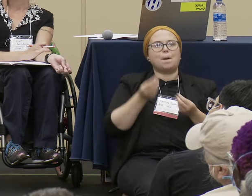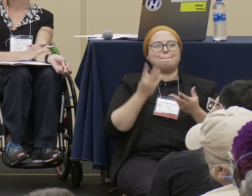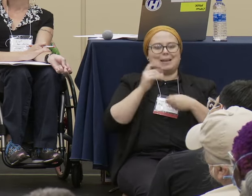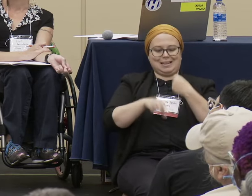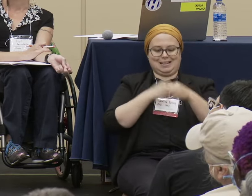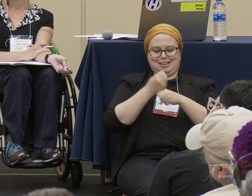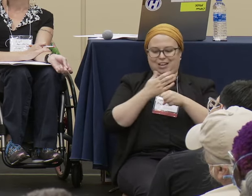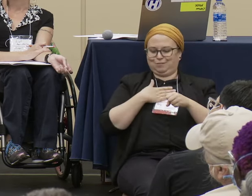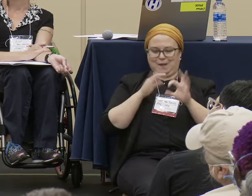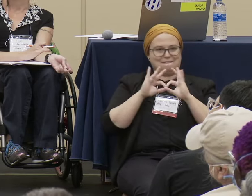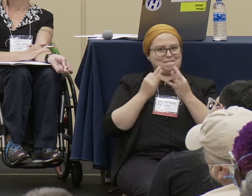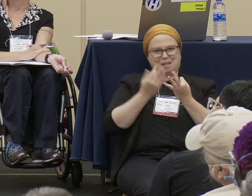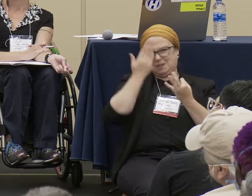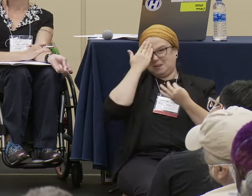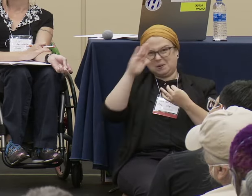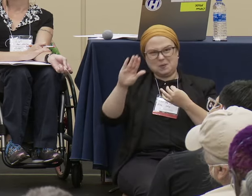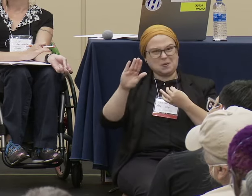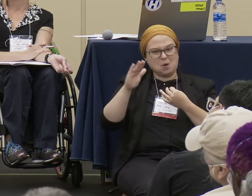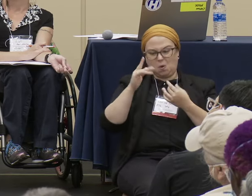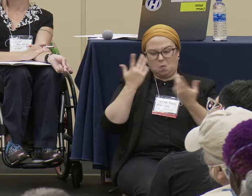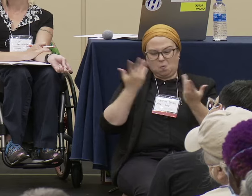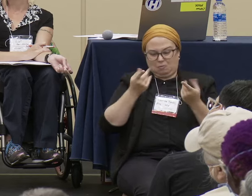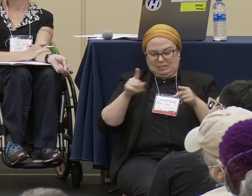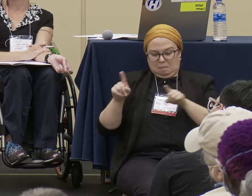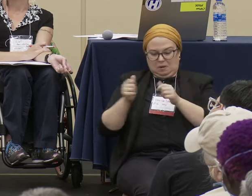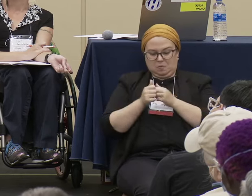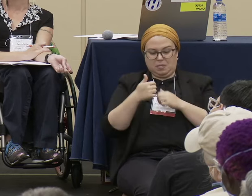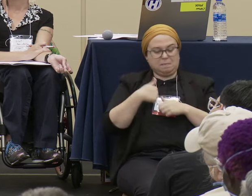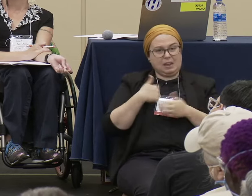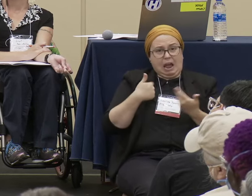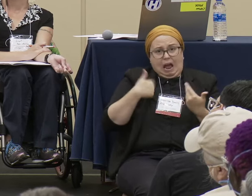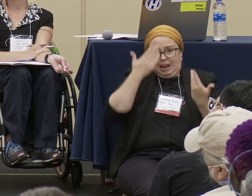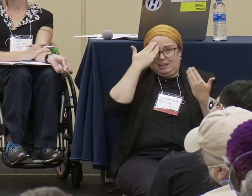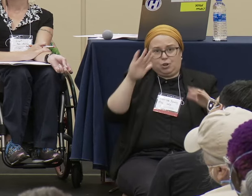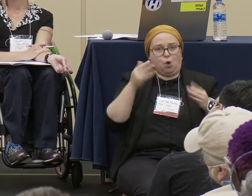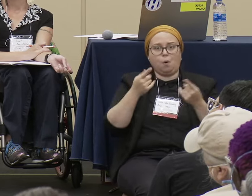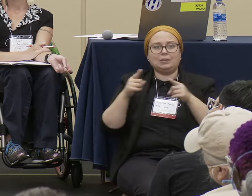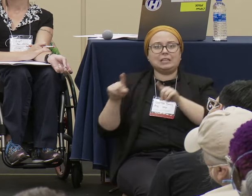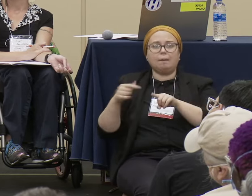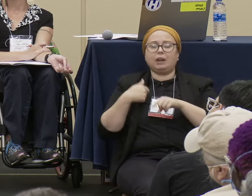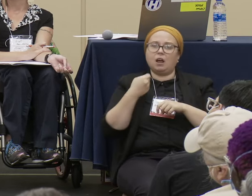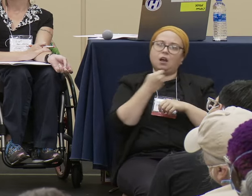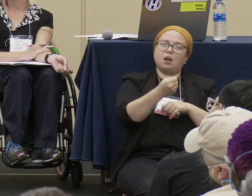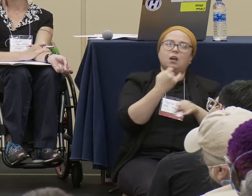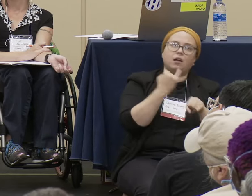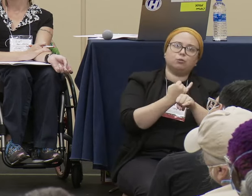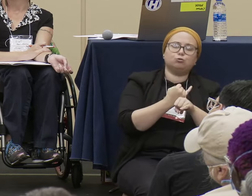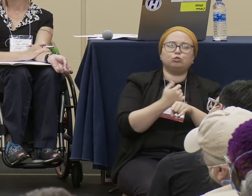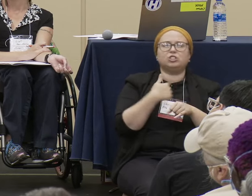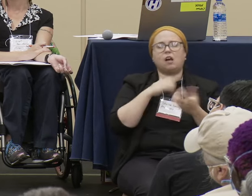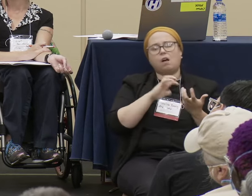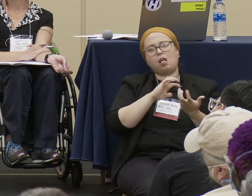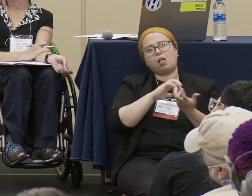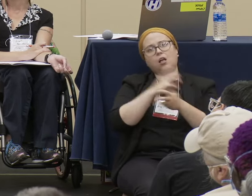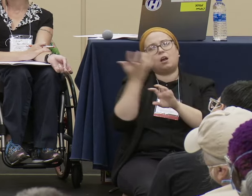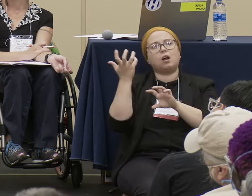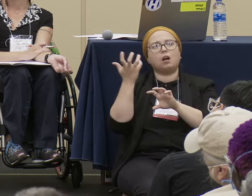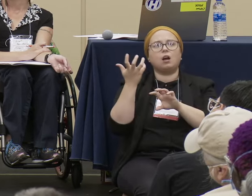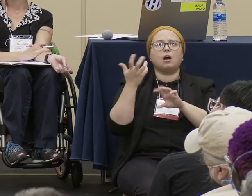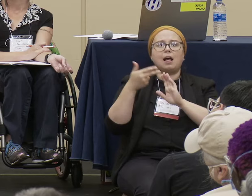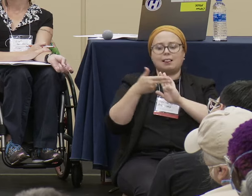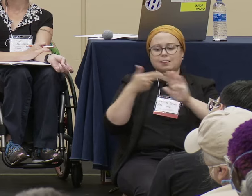know what was going on with me, nor did I. You know, I was in institutions, crisis. You know, they labeled